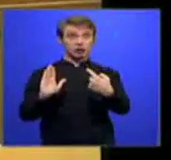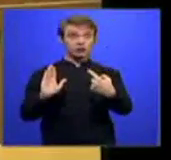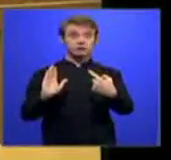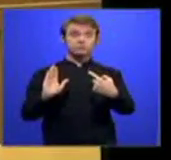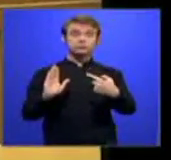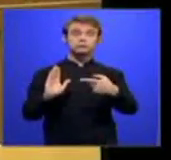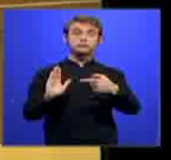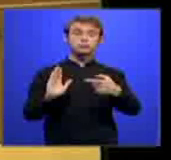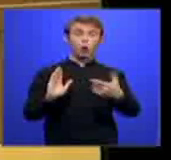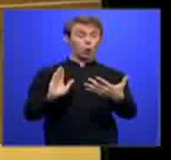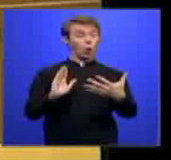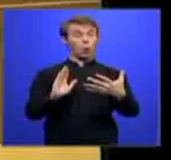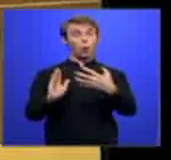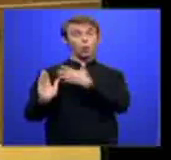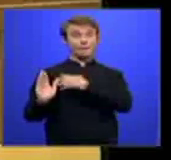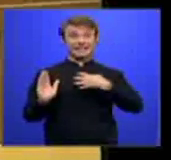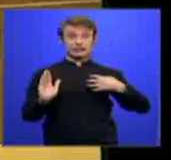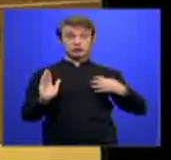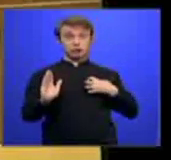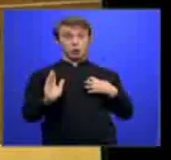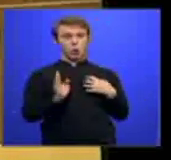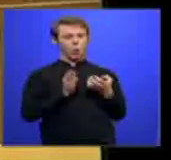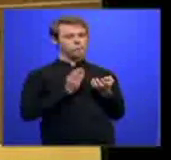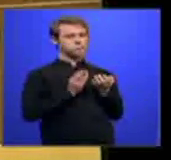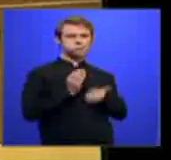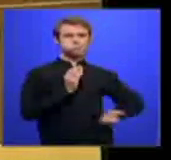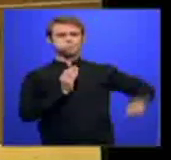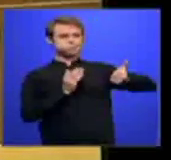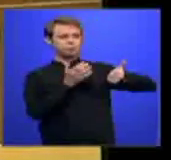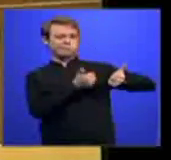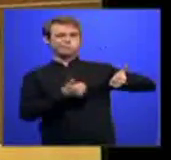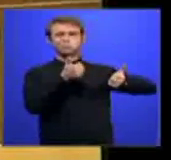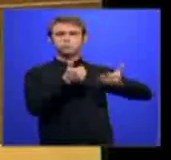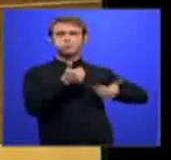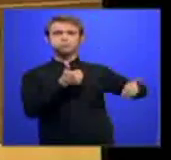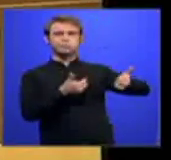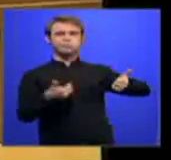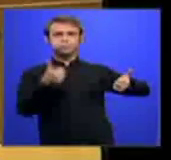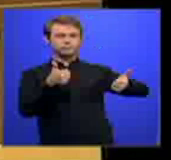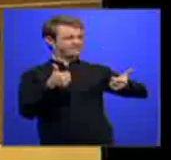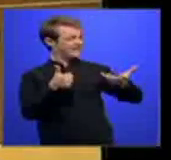the representation of women in decision-making structures.